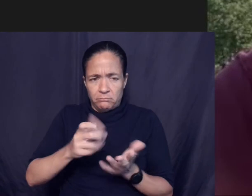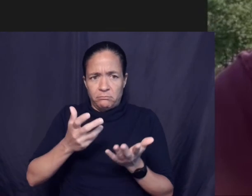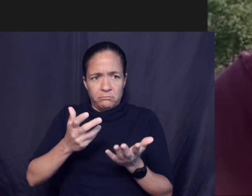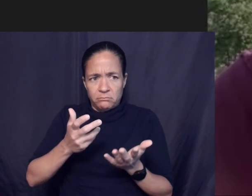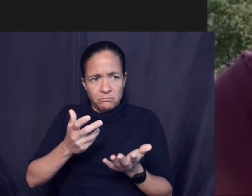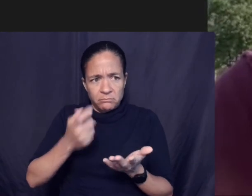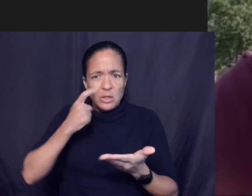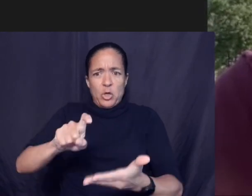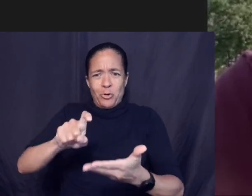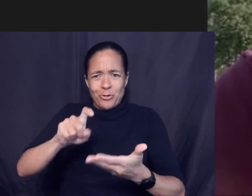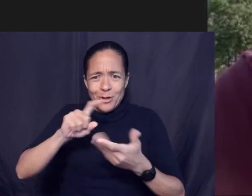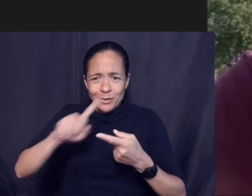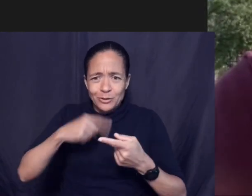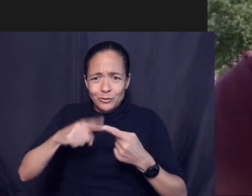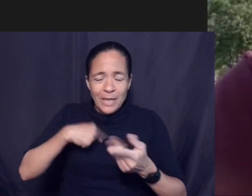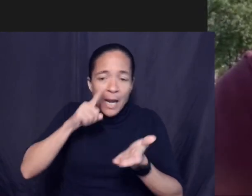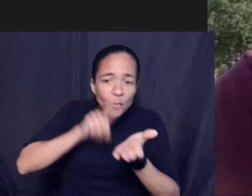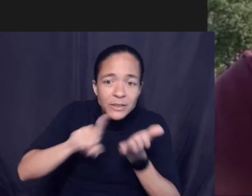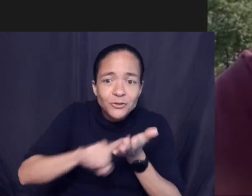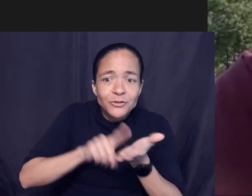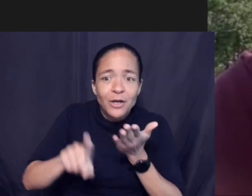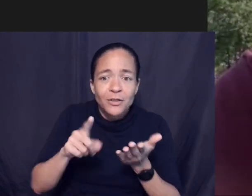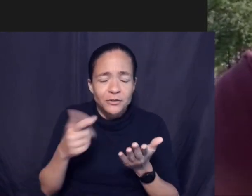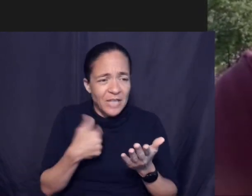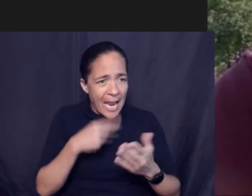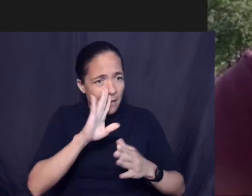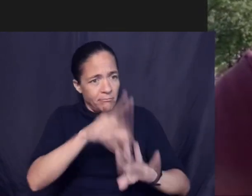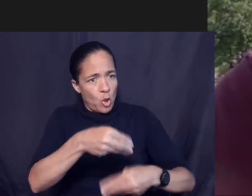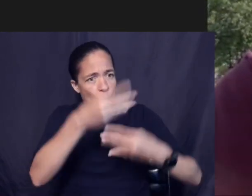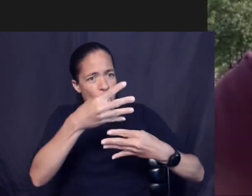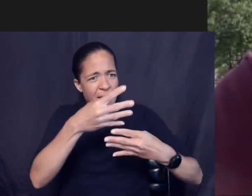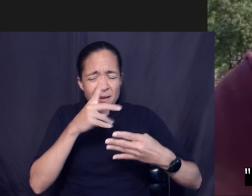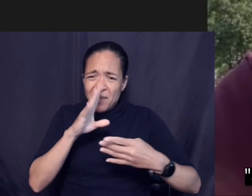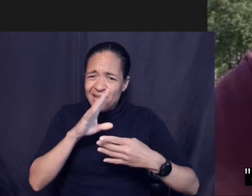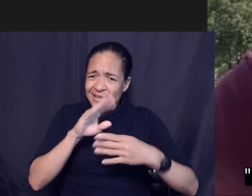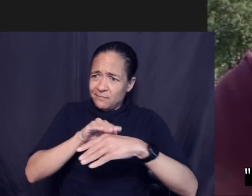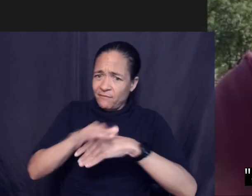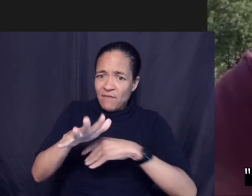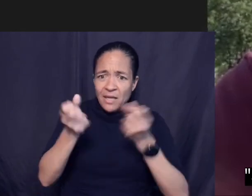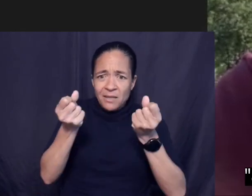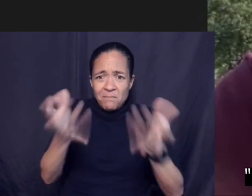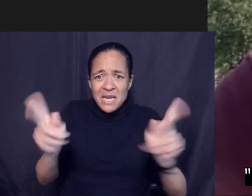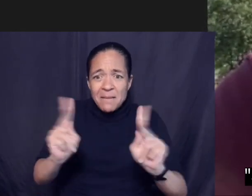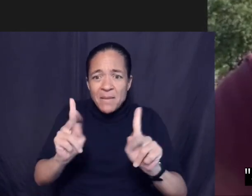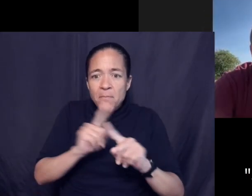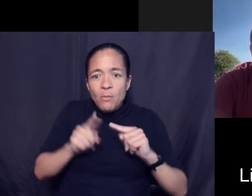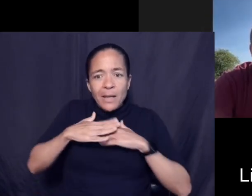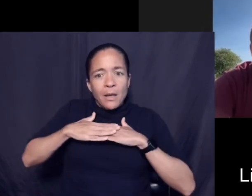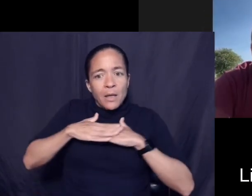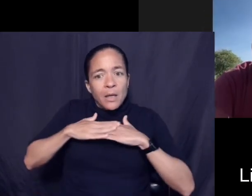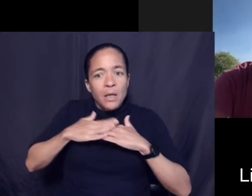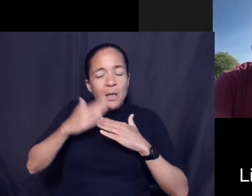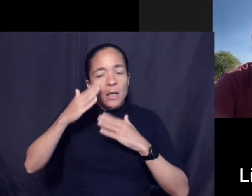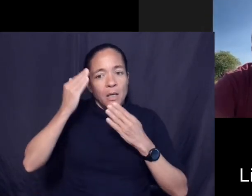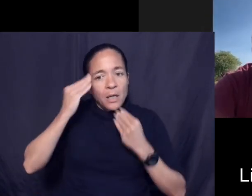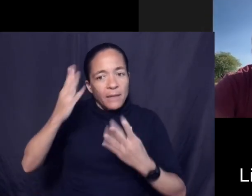and looking this up. It's like, wow, it's affected this many people, and not many people know about it. Like, it's